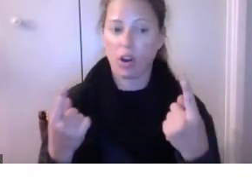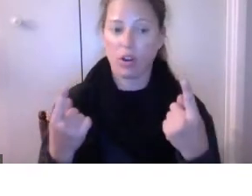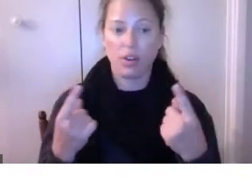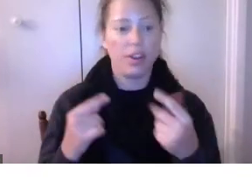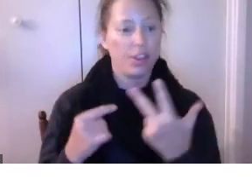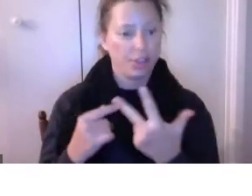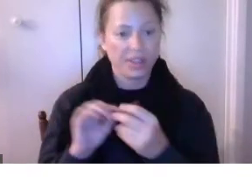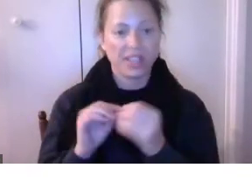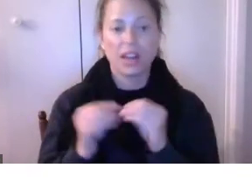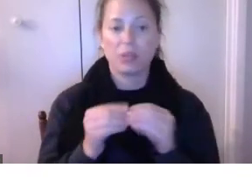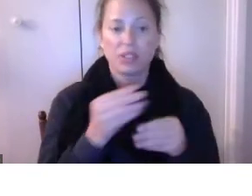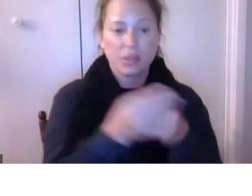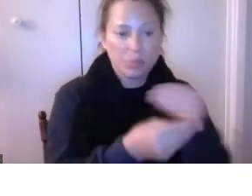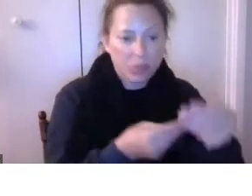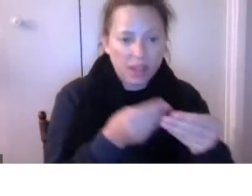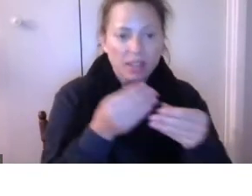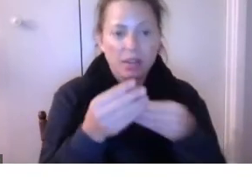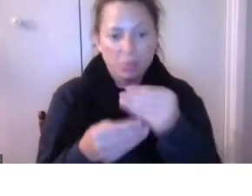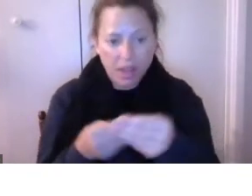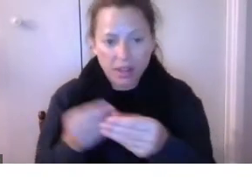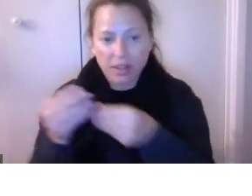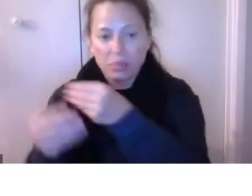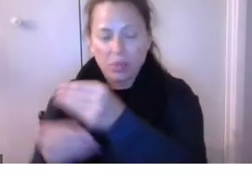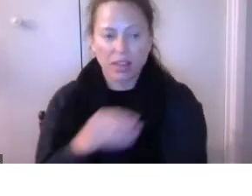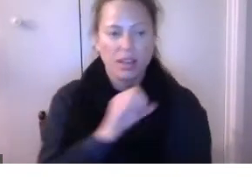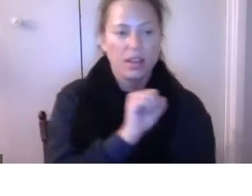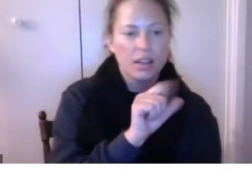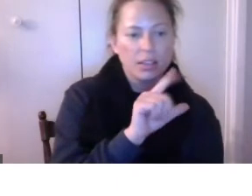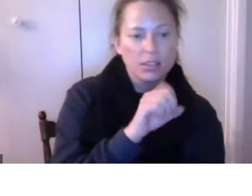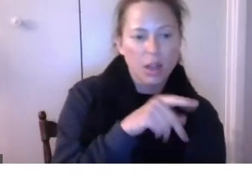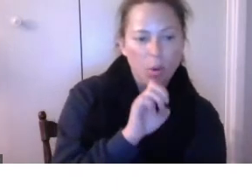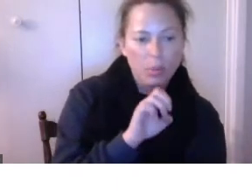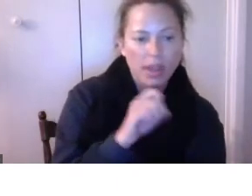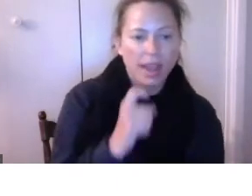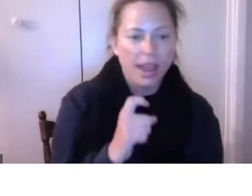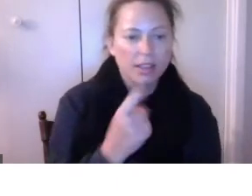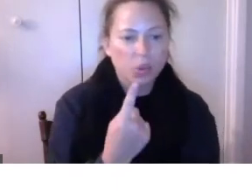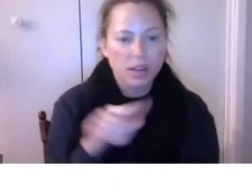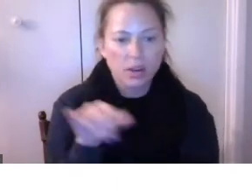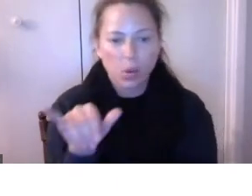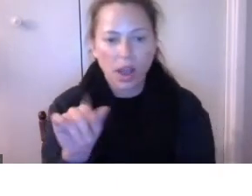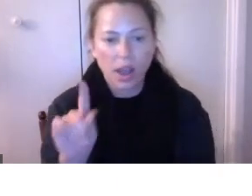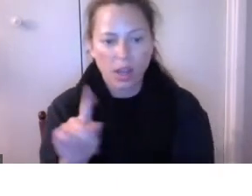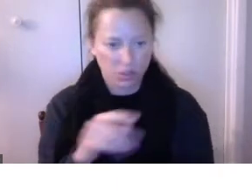those 3 numbers, my slope, my x1, and my y1.